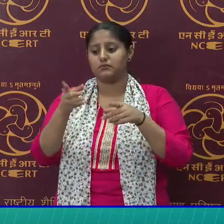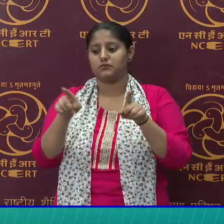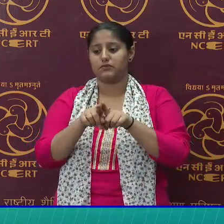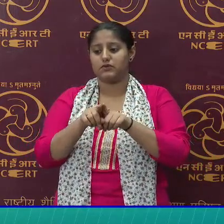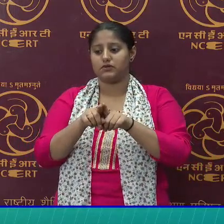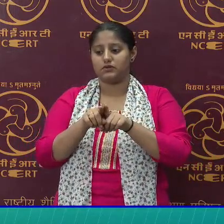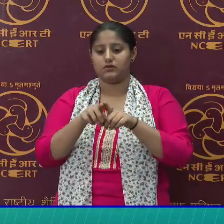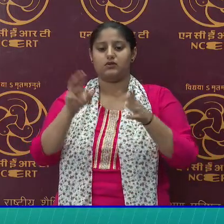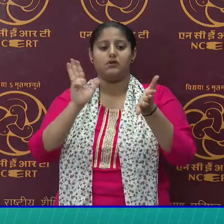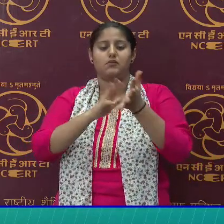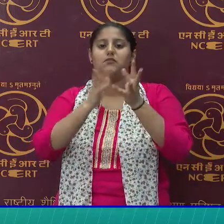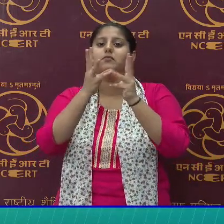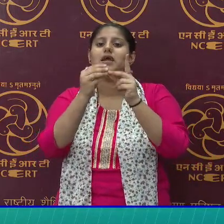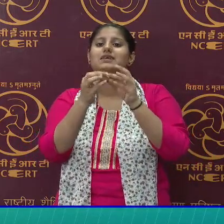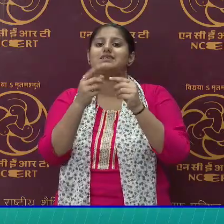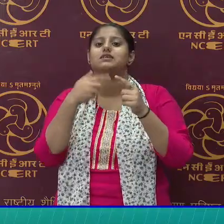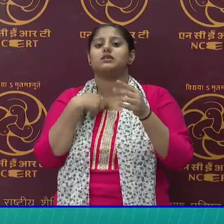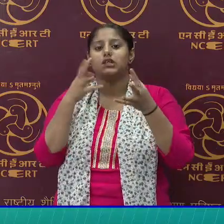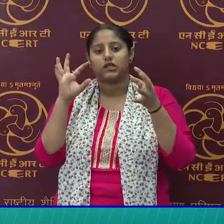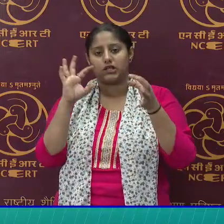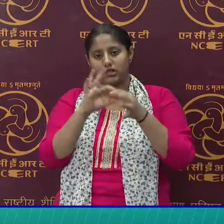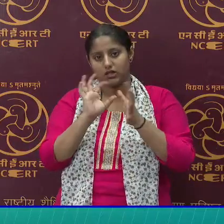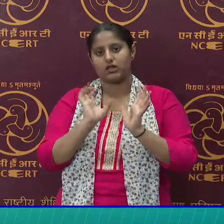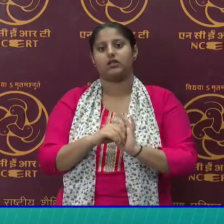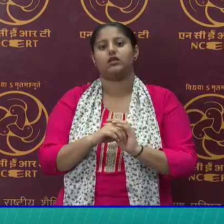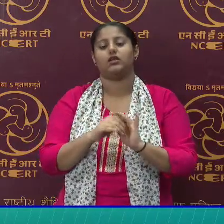related to mathematics, where